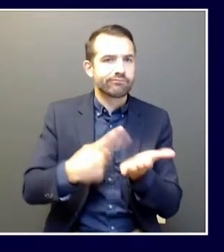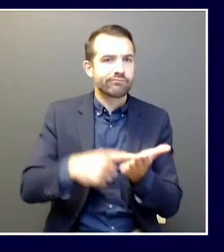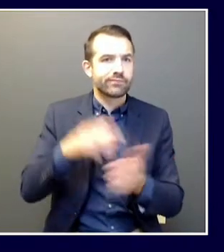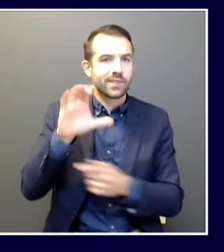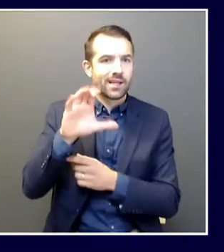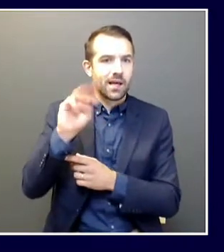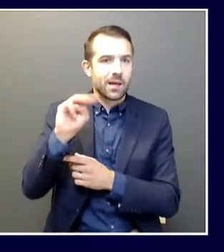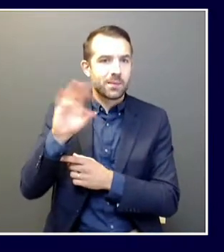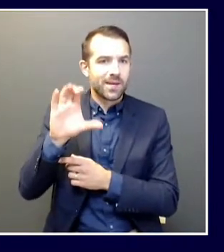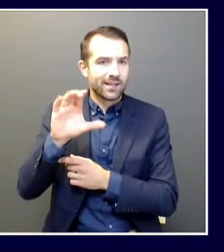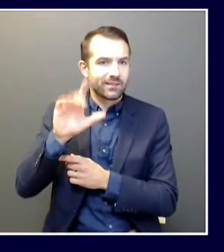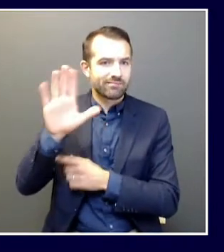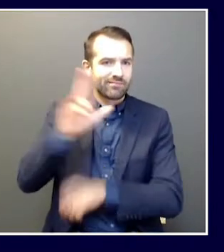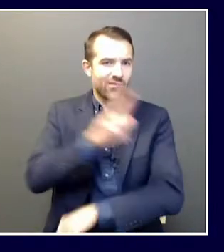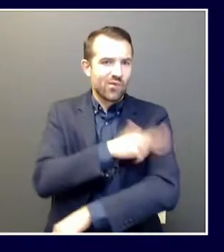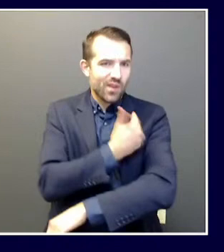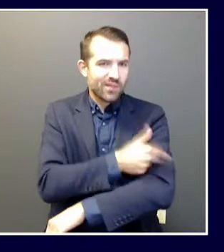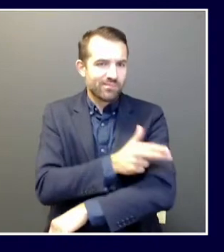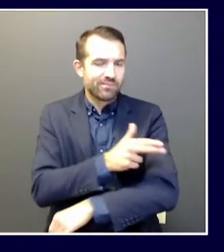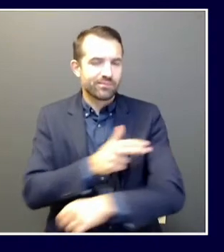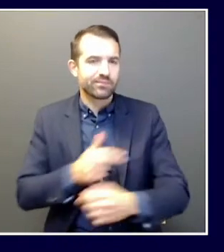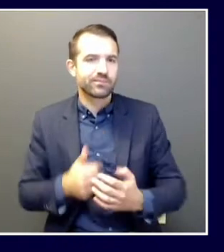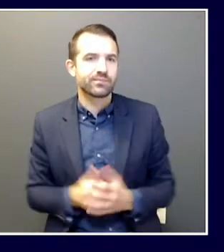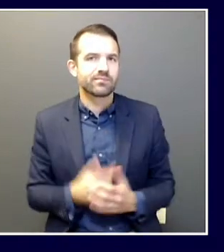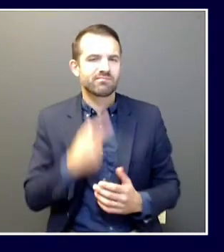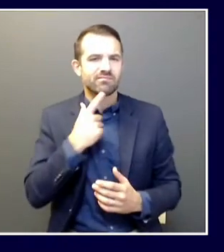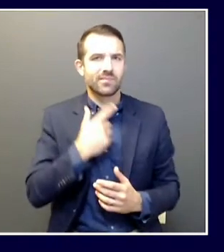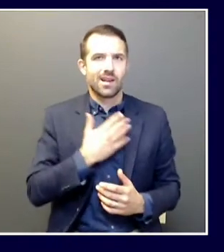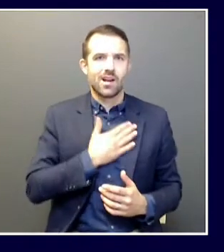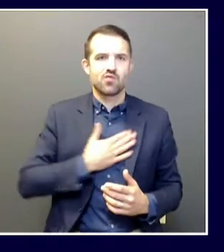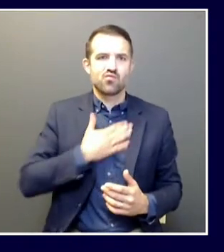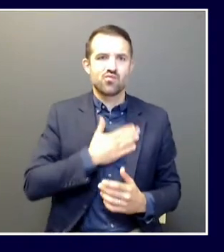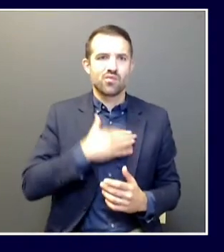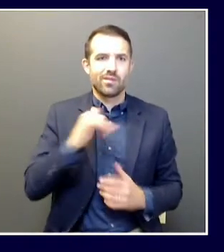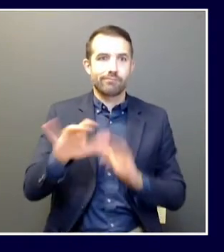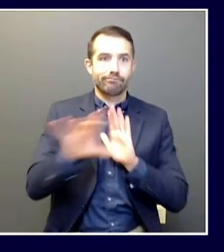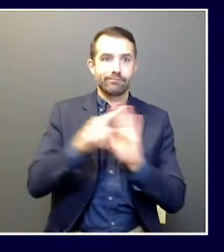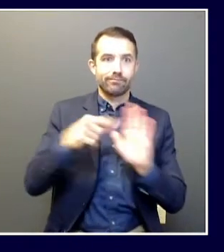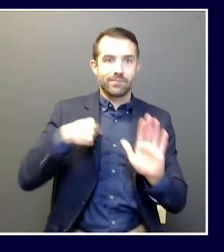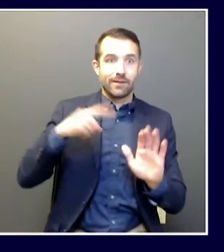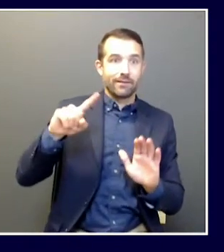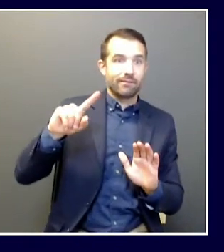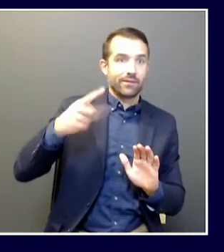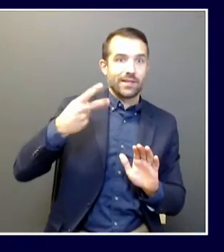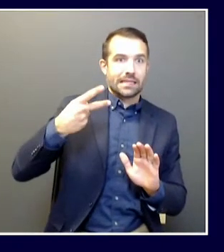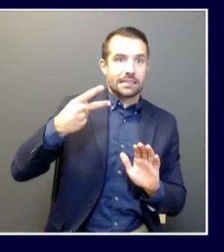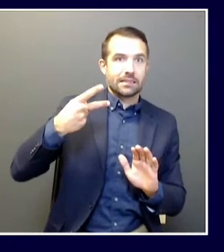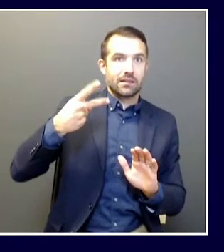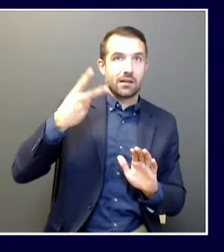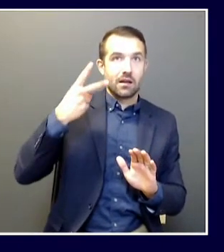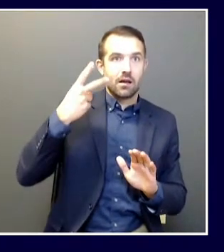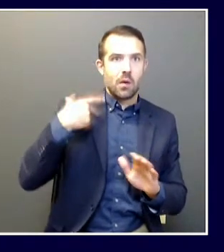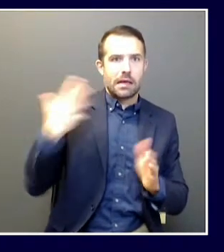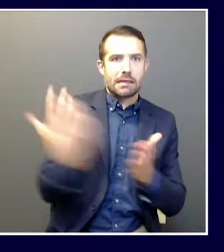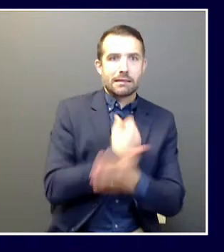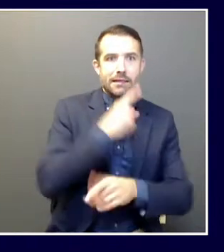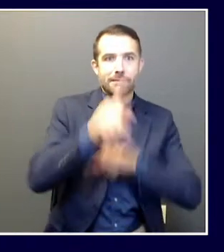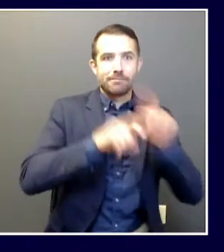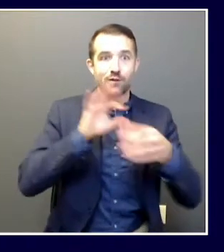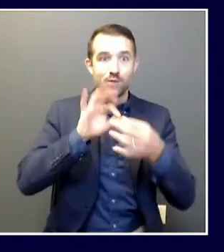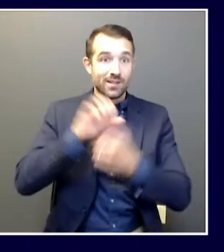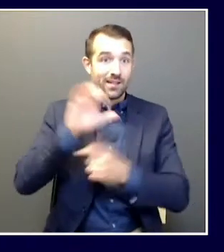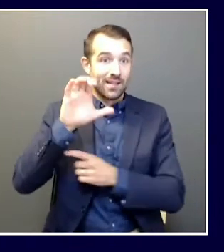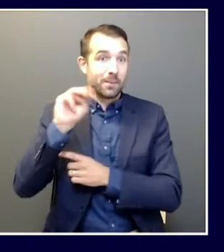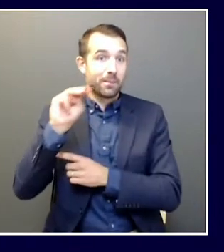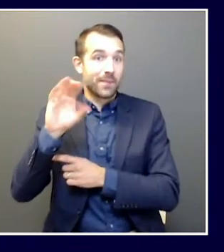thanks for calling on me first before my colleagues beat me to it. So yesterday, Governor Mills sent out a